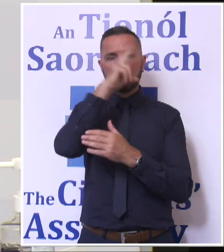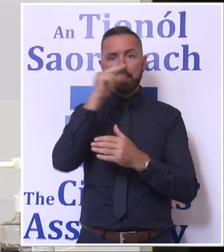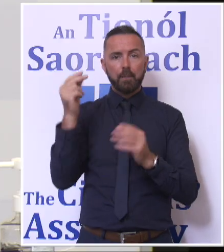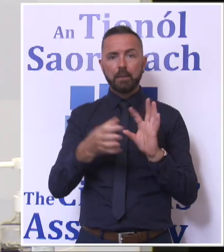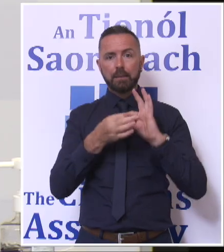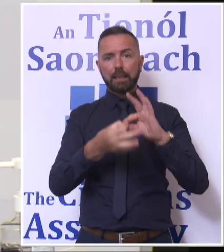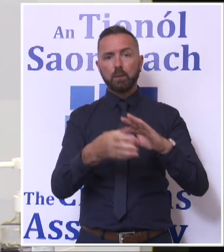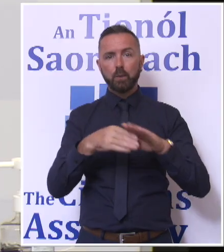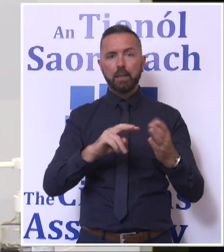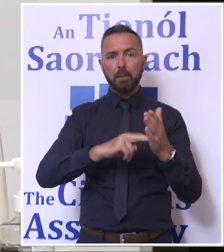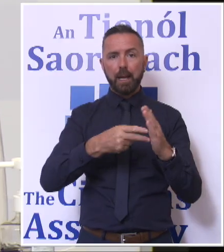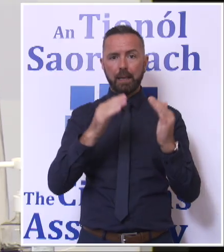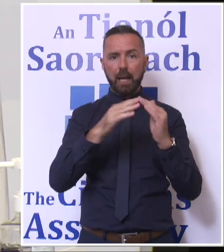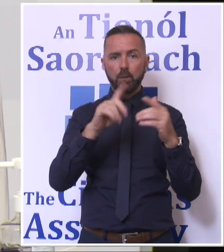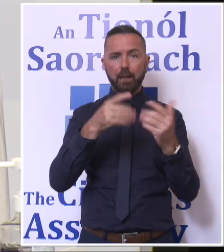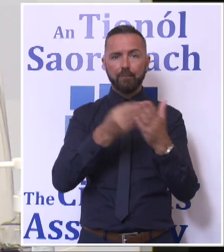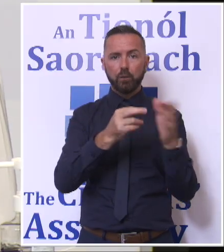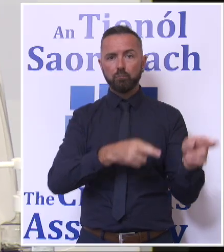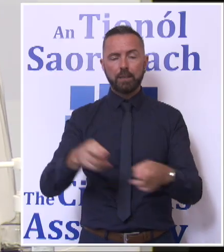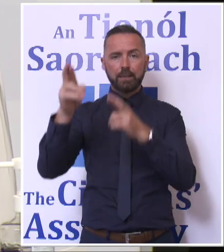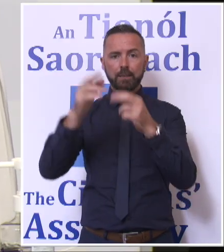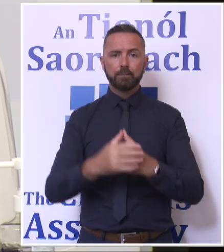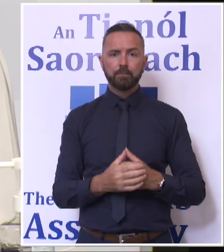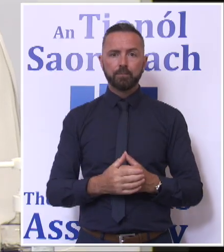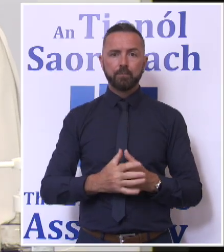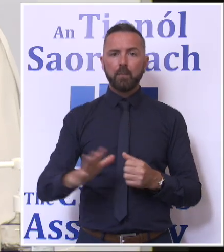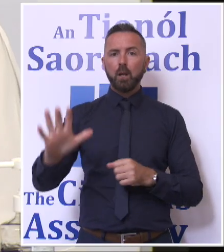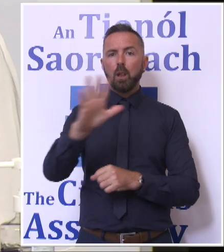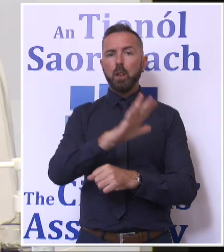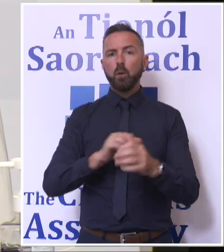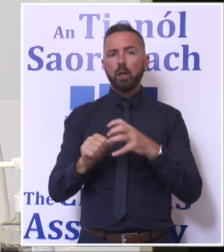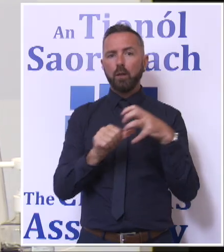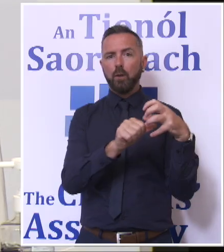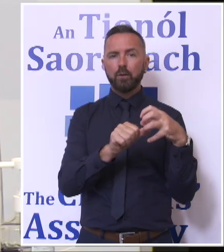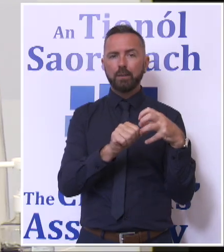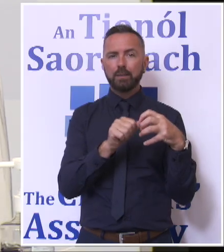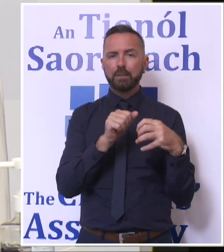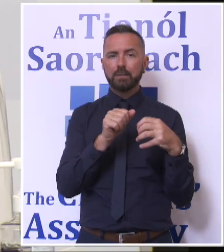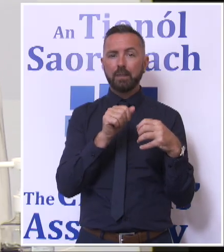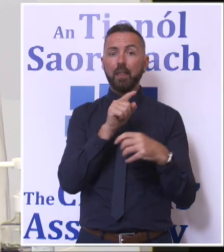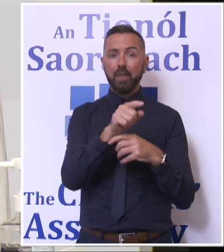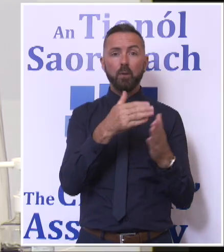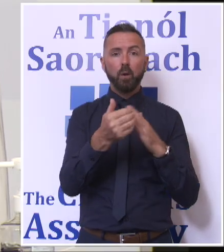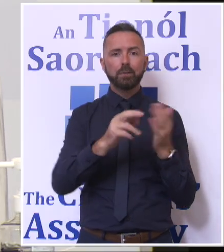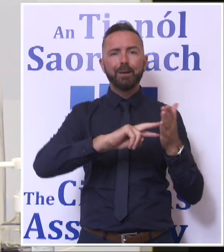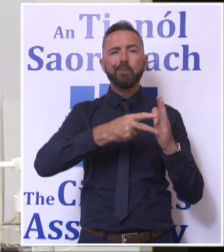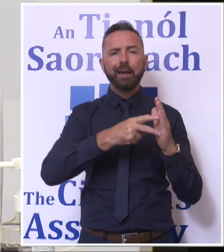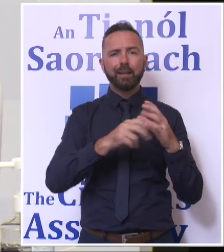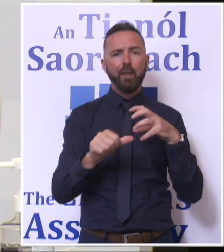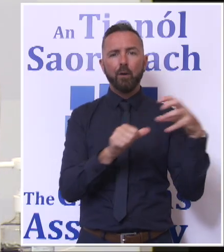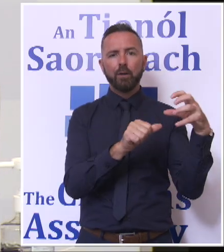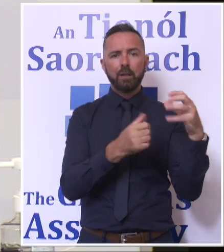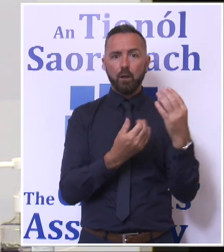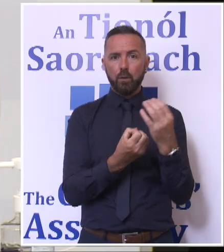to planning, housing and fundraising. Local authorities are planning authorities, and through the development plan process,